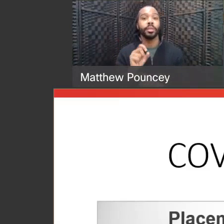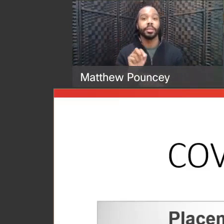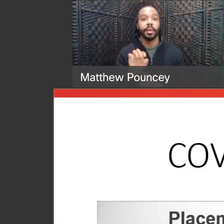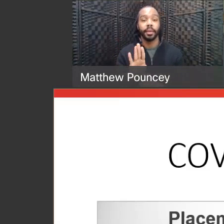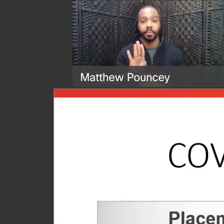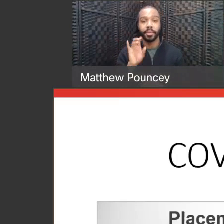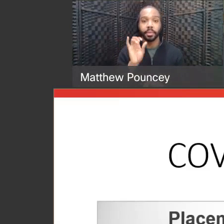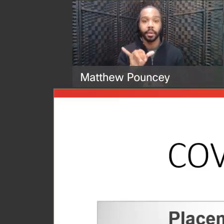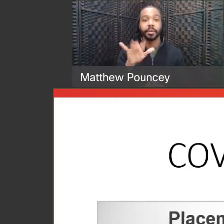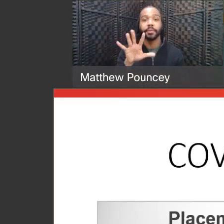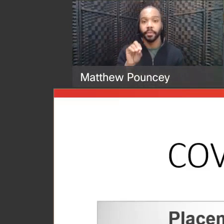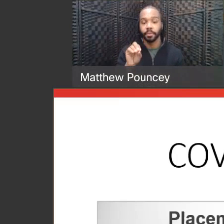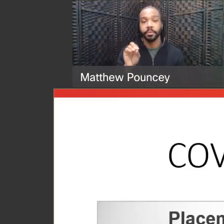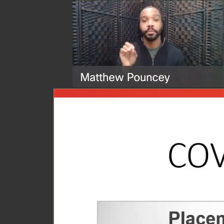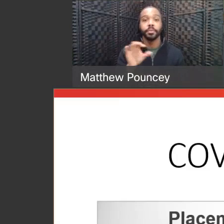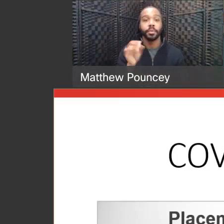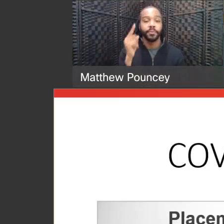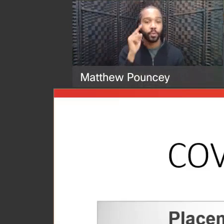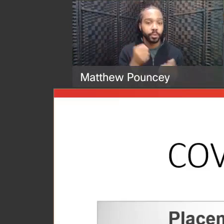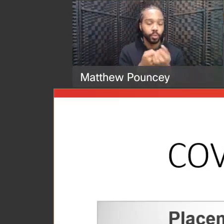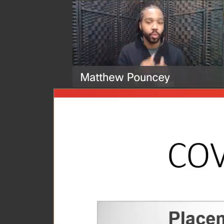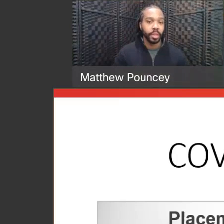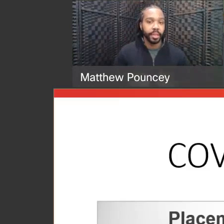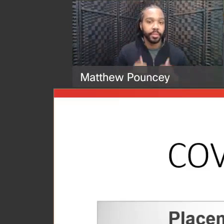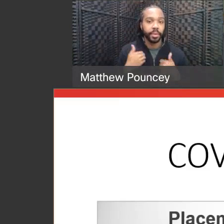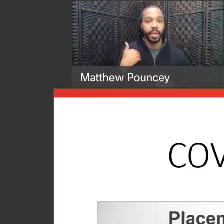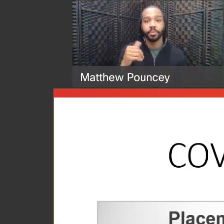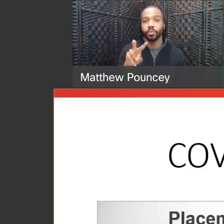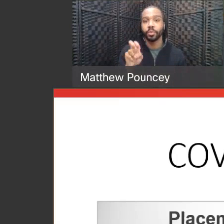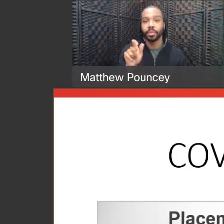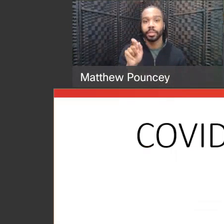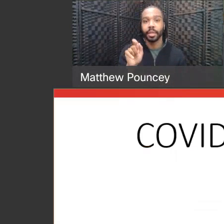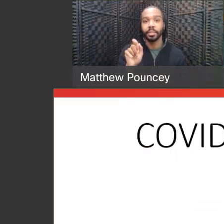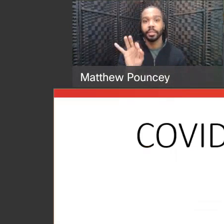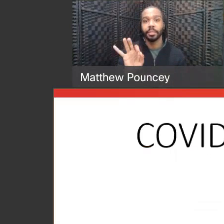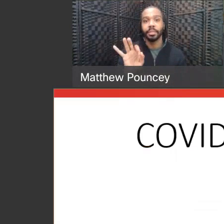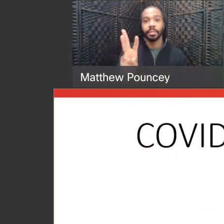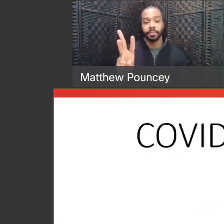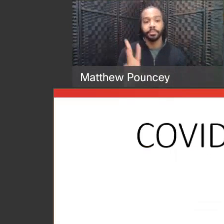habilitation, 50. And in supported living, 296.